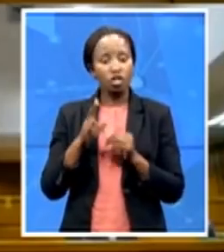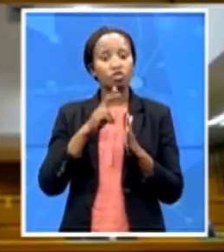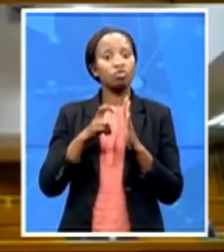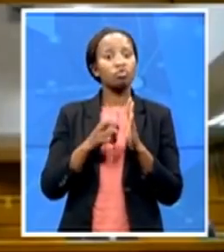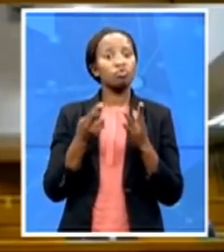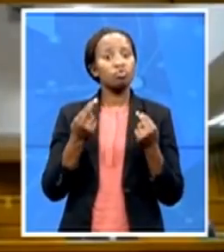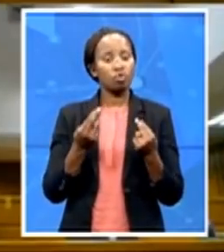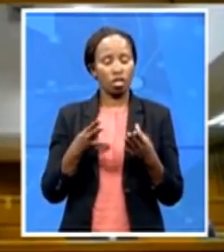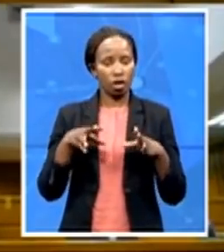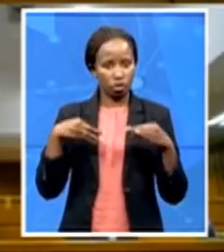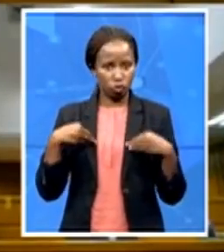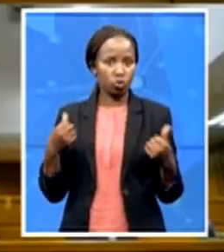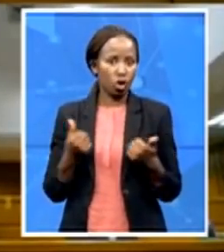arise.